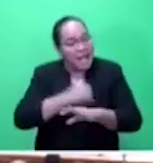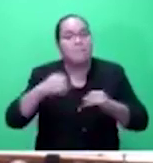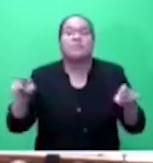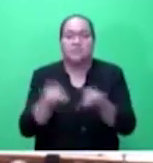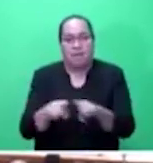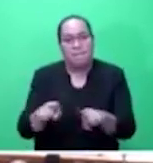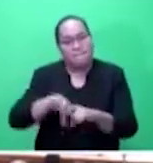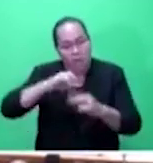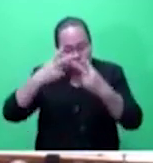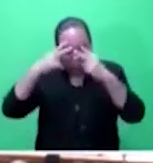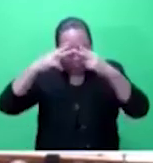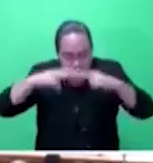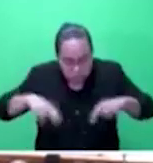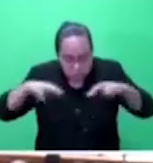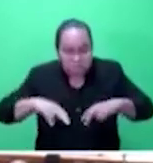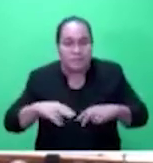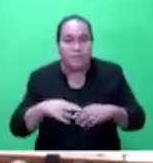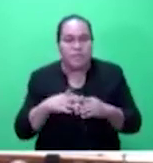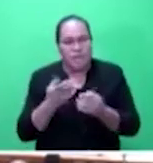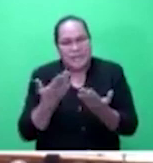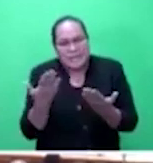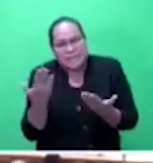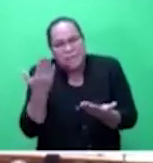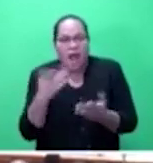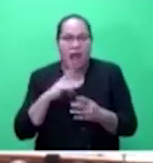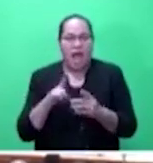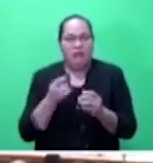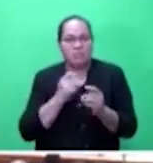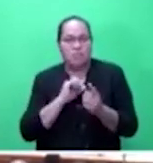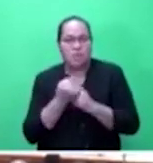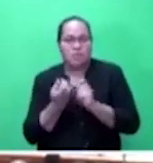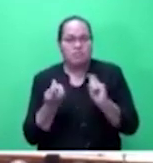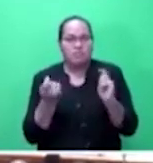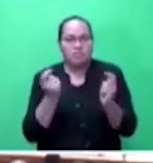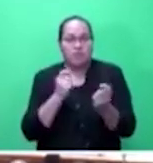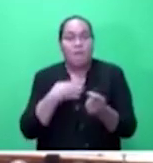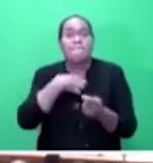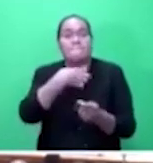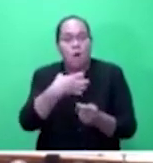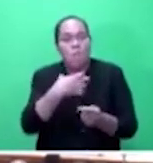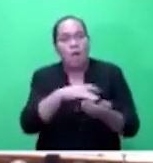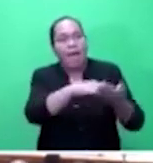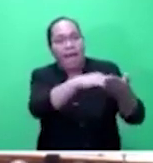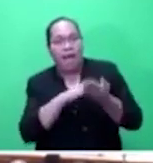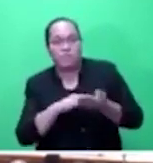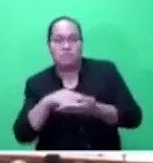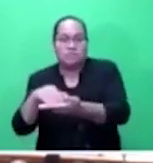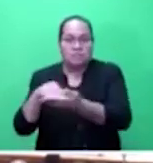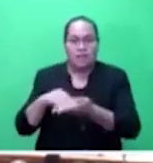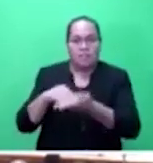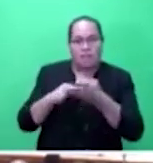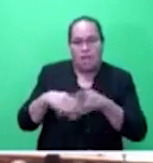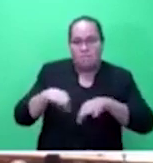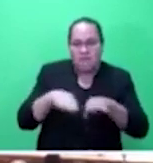same. Depending on how this situation evolves, more response measures will come and more help will be provided, and still